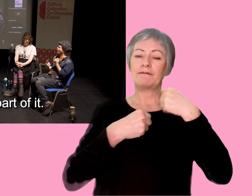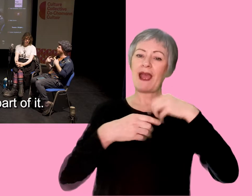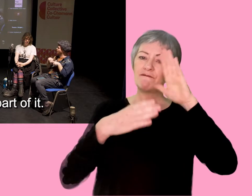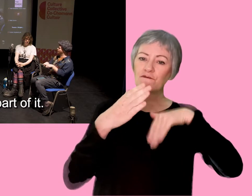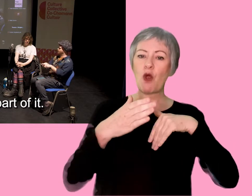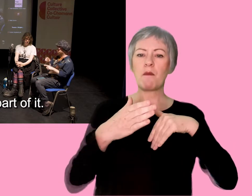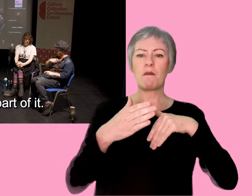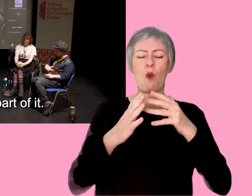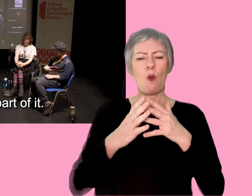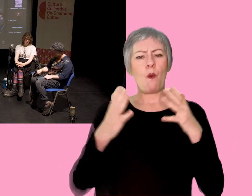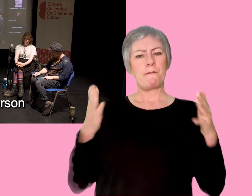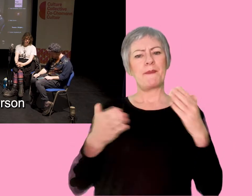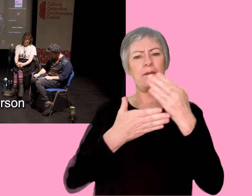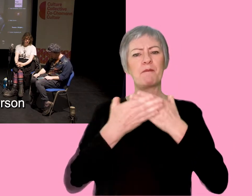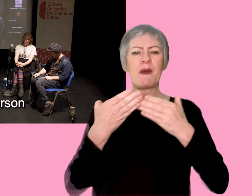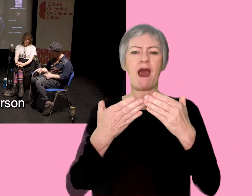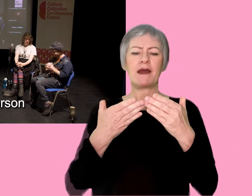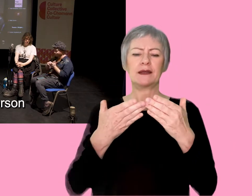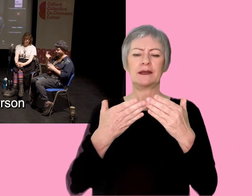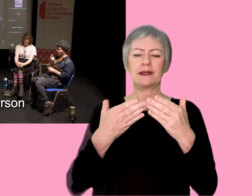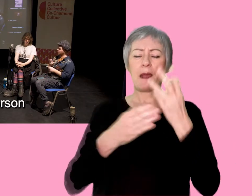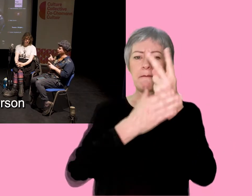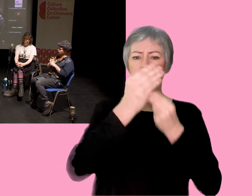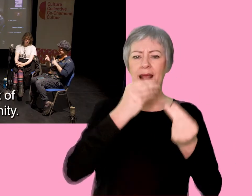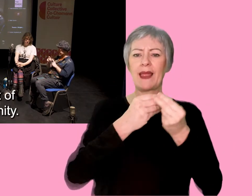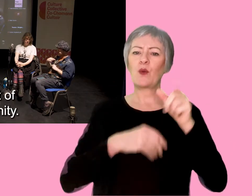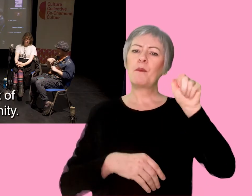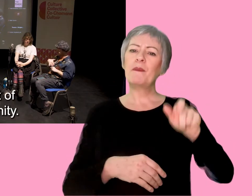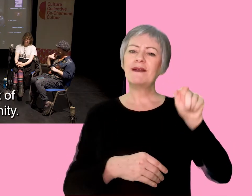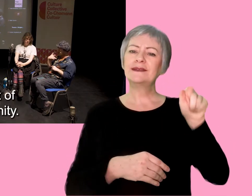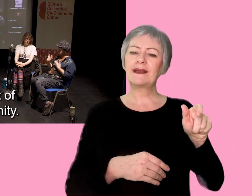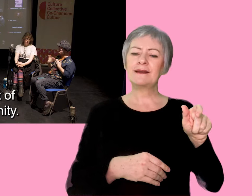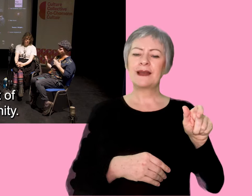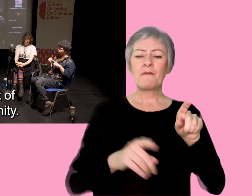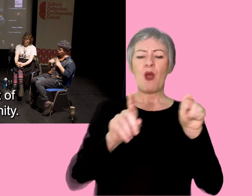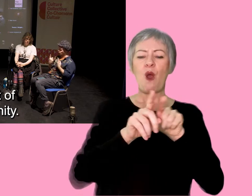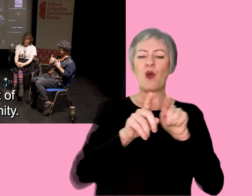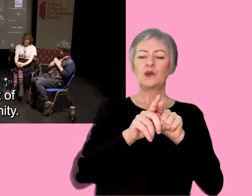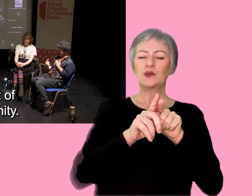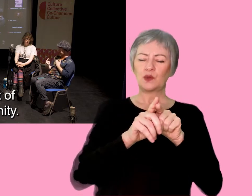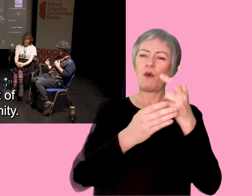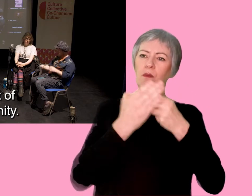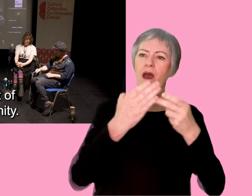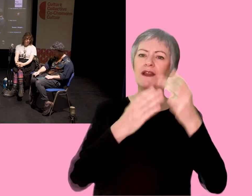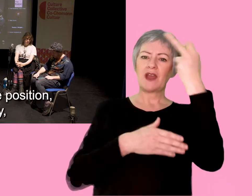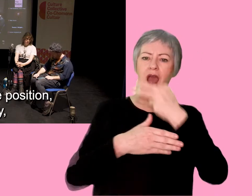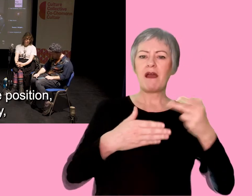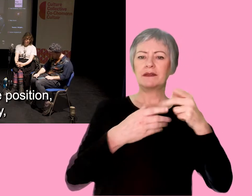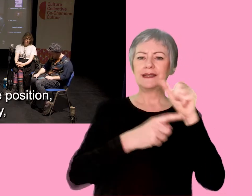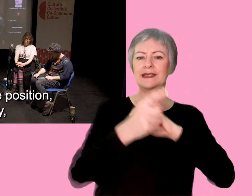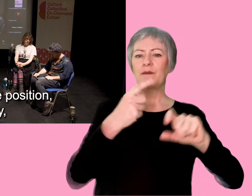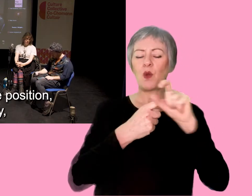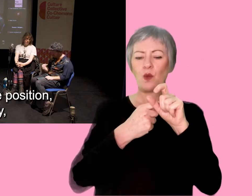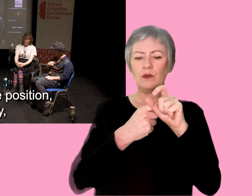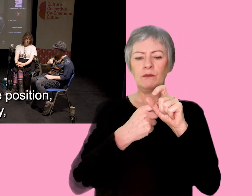feel that it's a huge part of it. I am a bilingual person and I'm also part of the artist community. So I'm